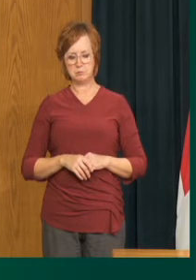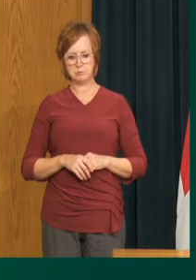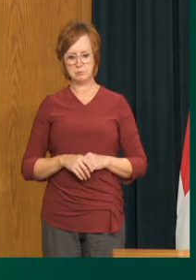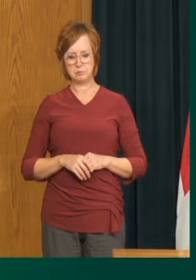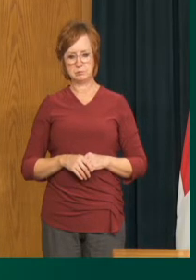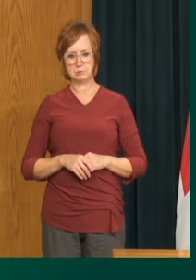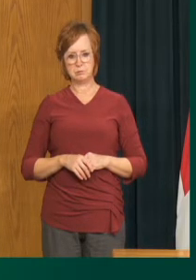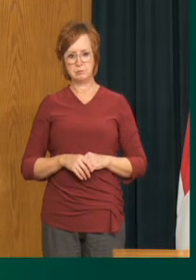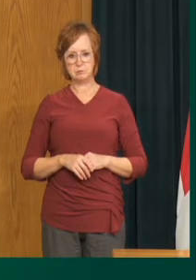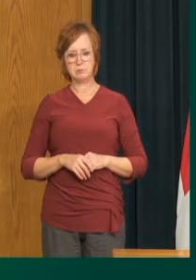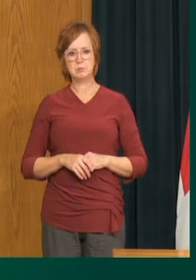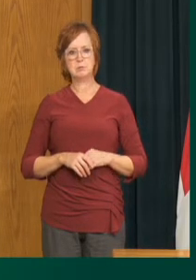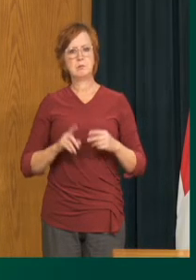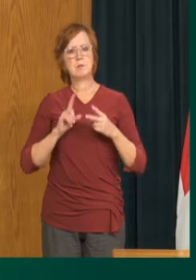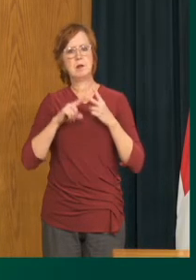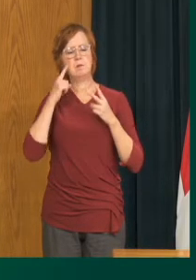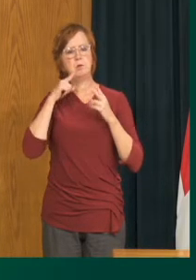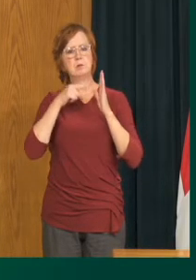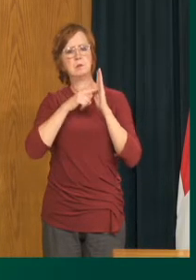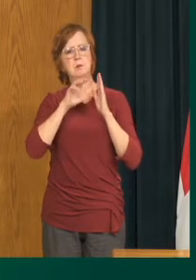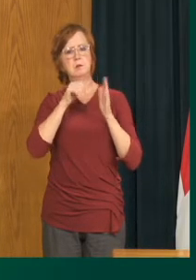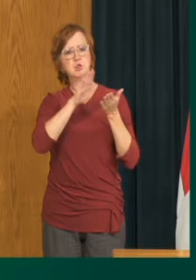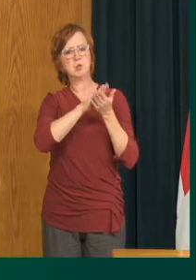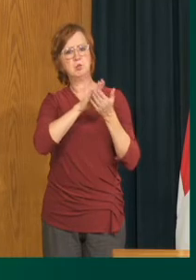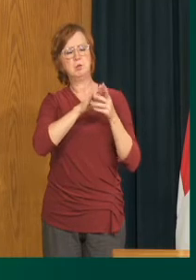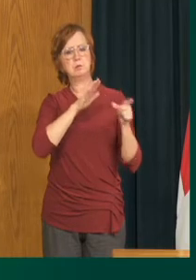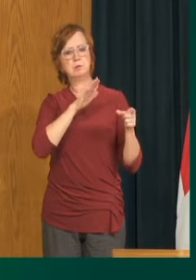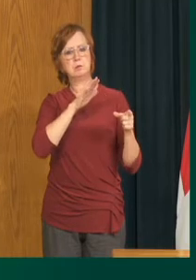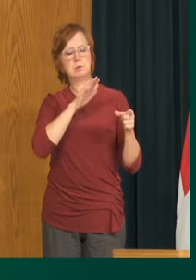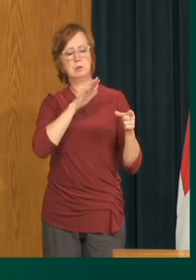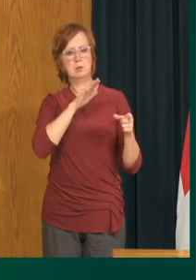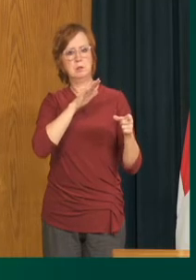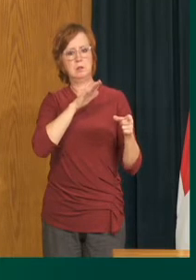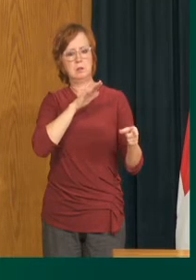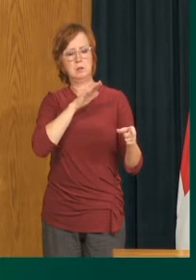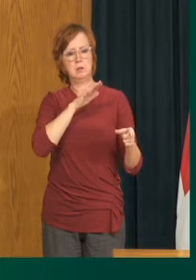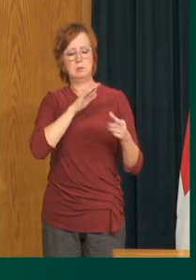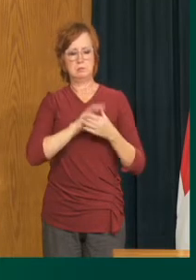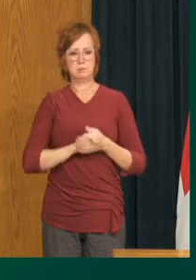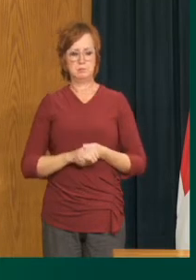there's other settings such as schools, which are not either private gatherings or